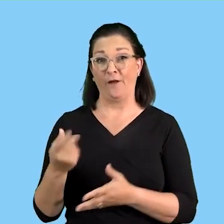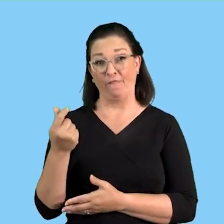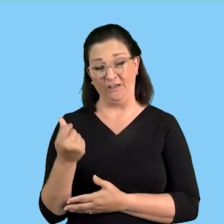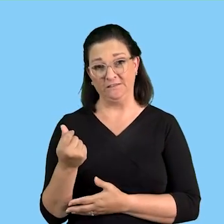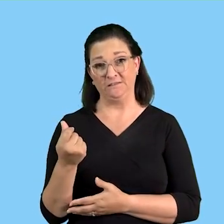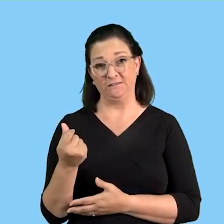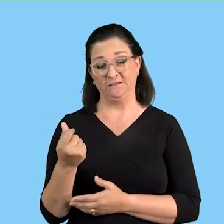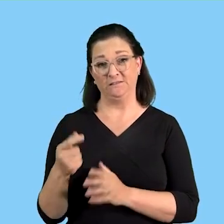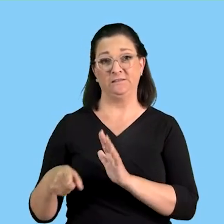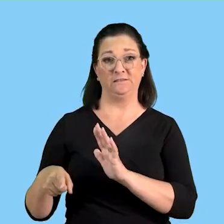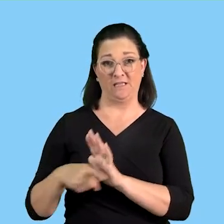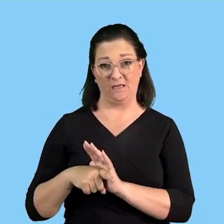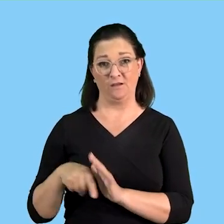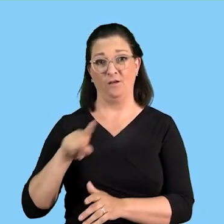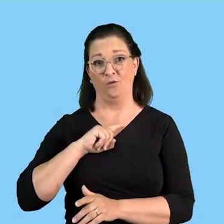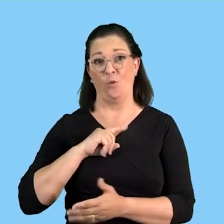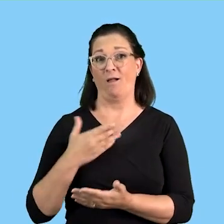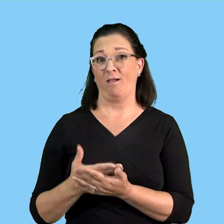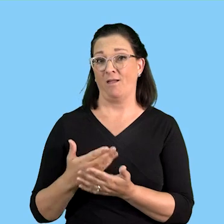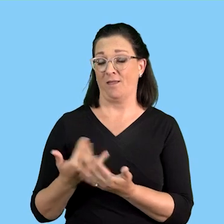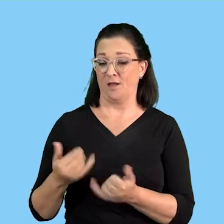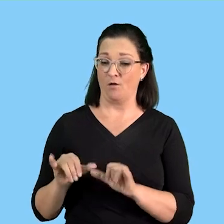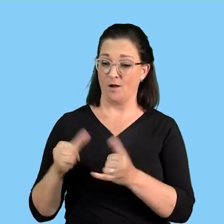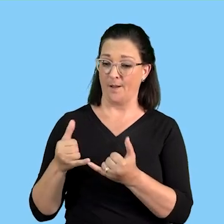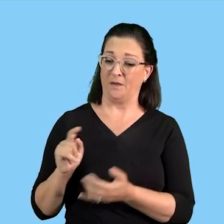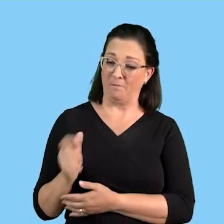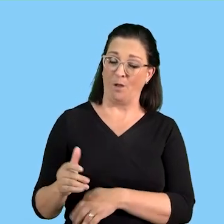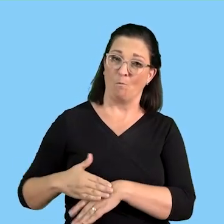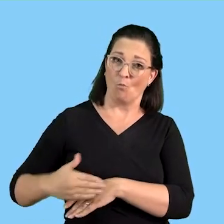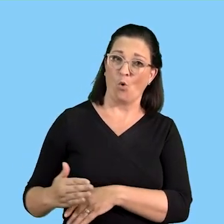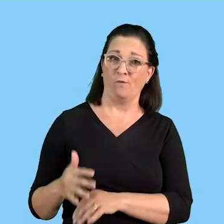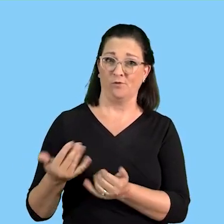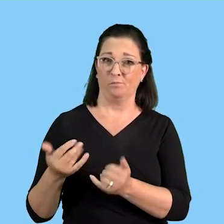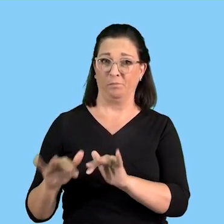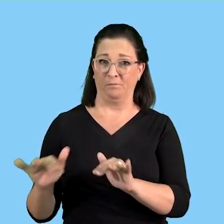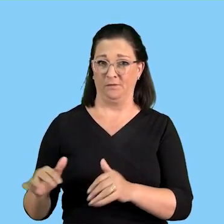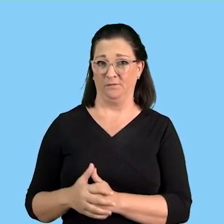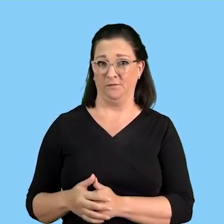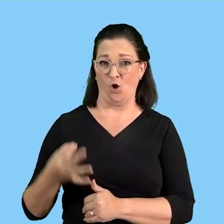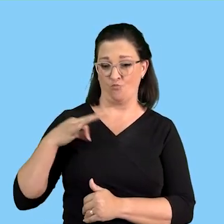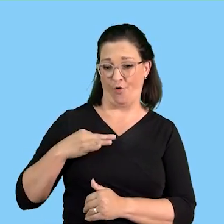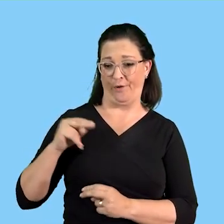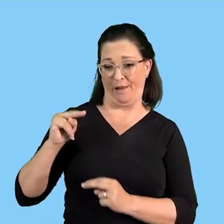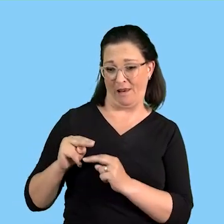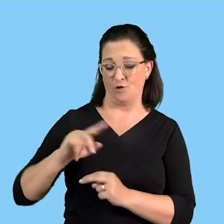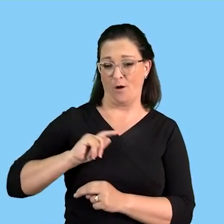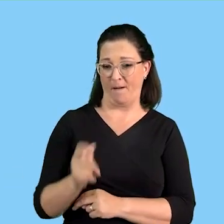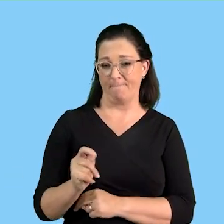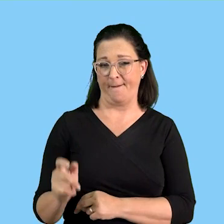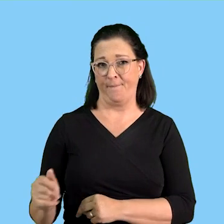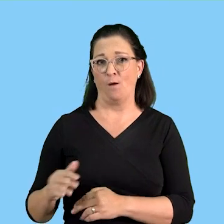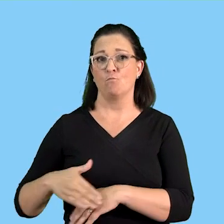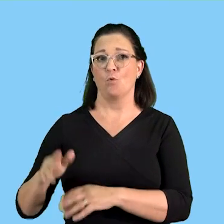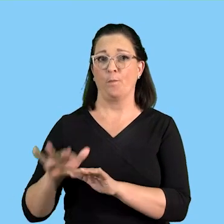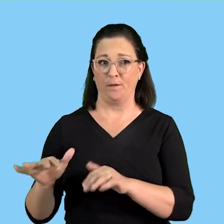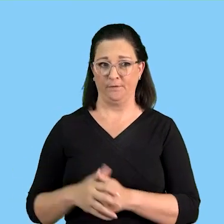looking into directors' fees, which increase the company's expenses, which will reduce the net profit. You would recognize that this